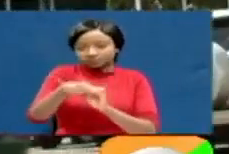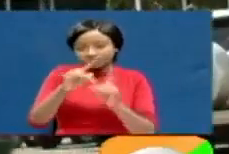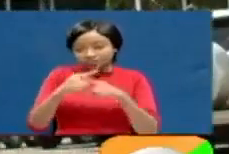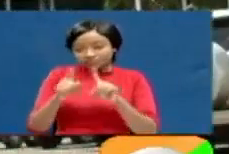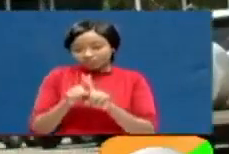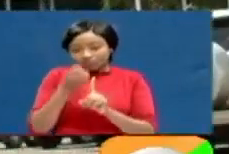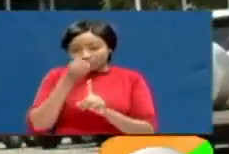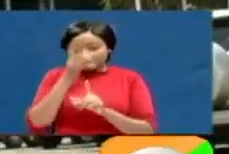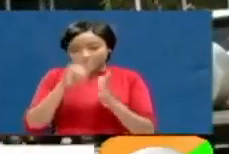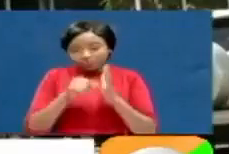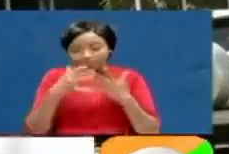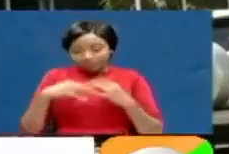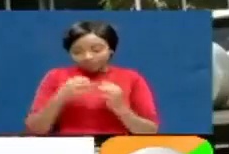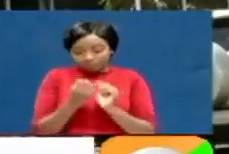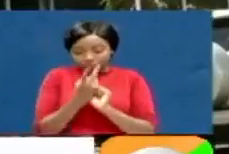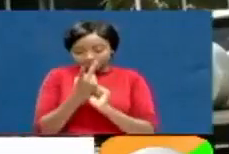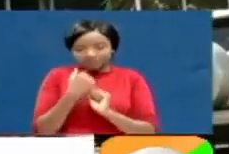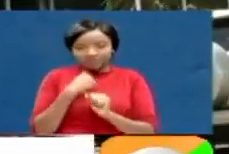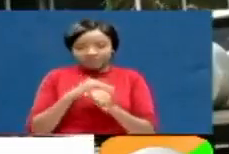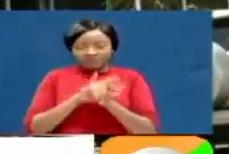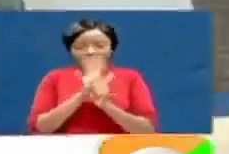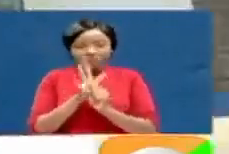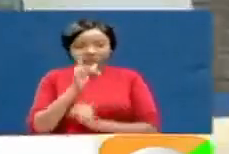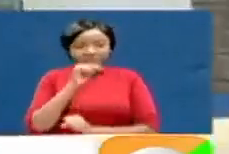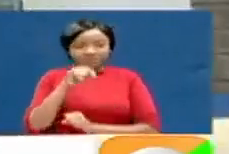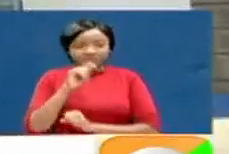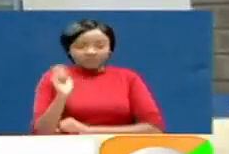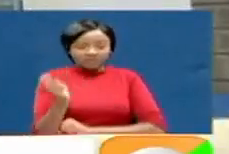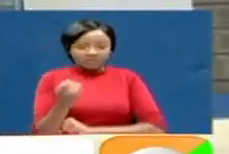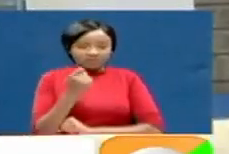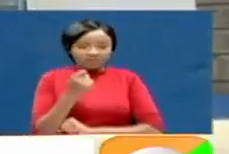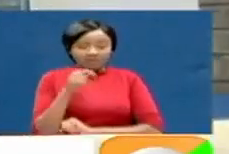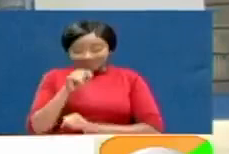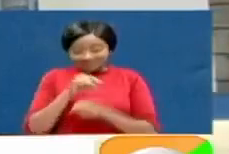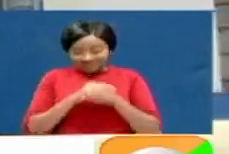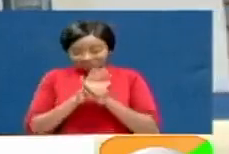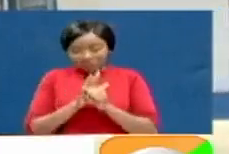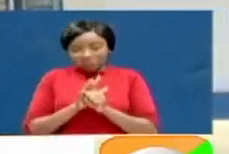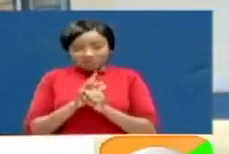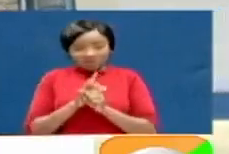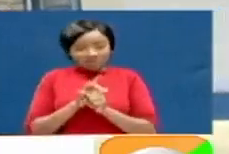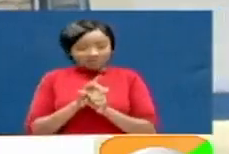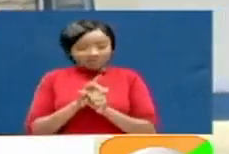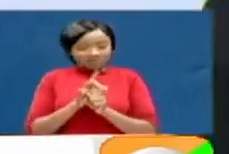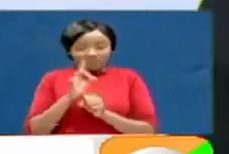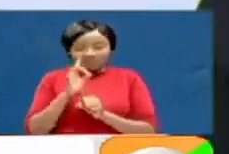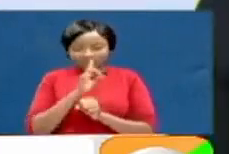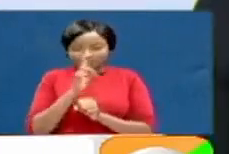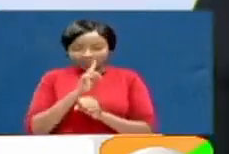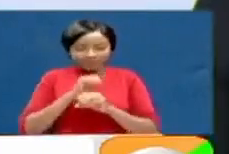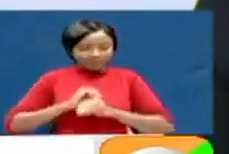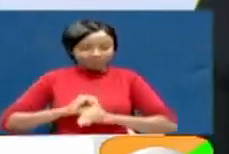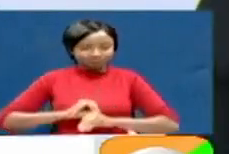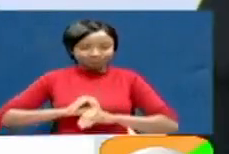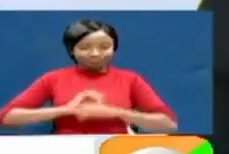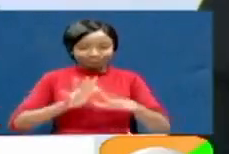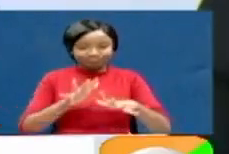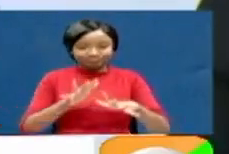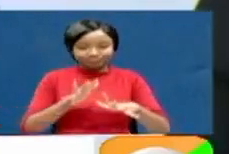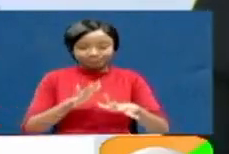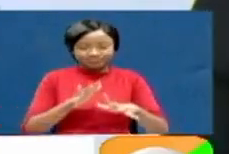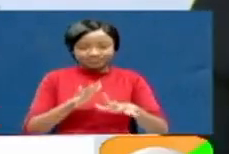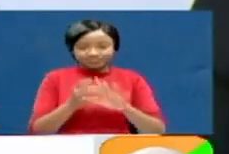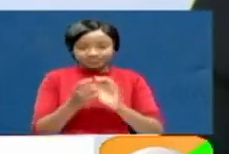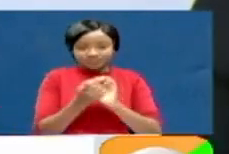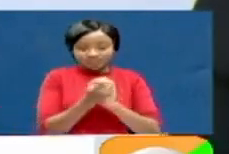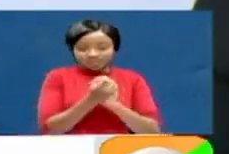news. 12 more people testing positive for the virus that continues to shake health systems around the world. Out of this number,